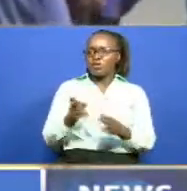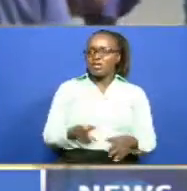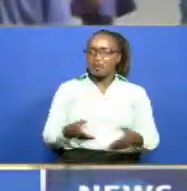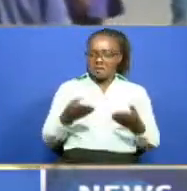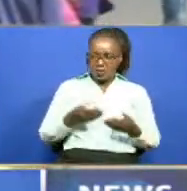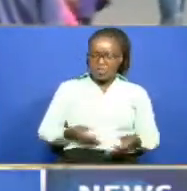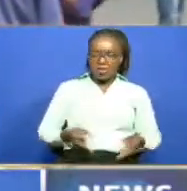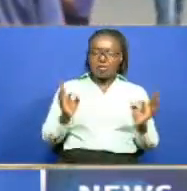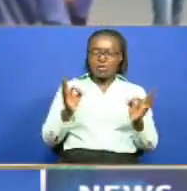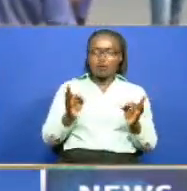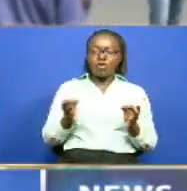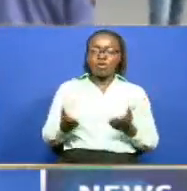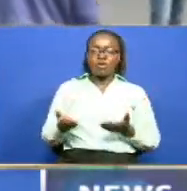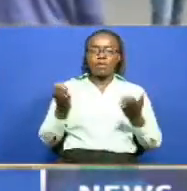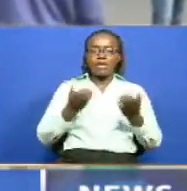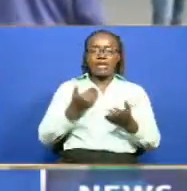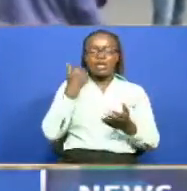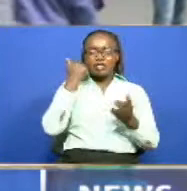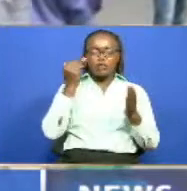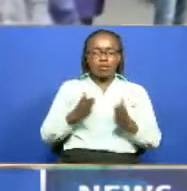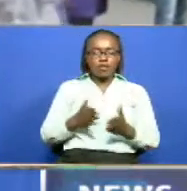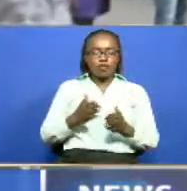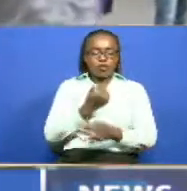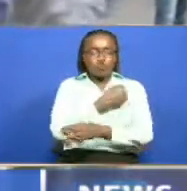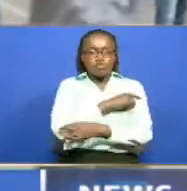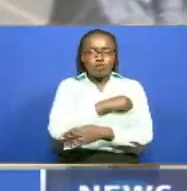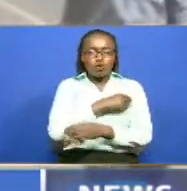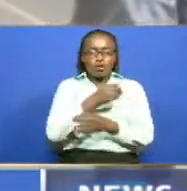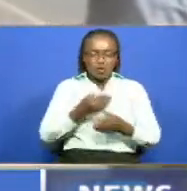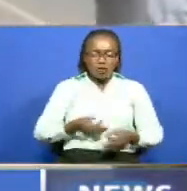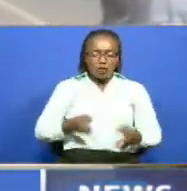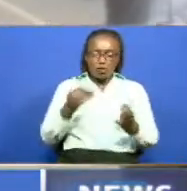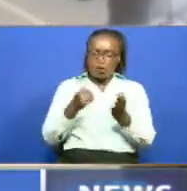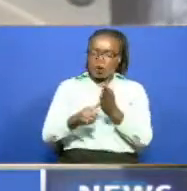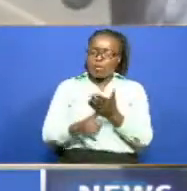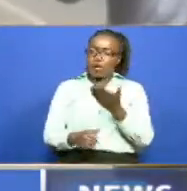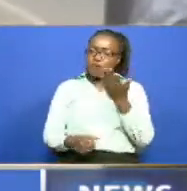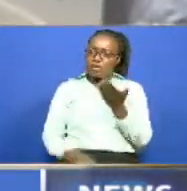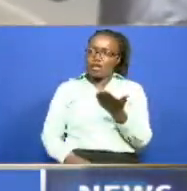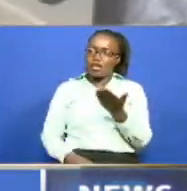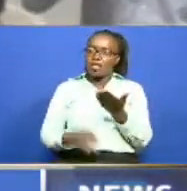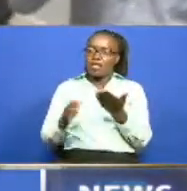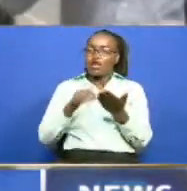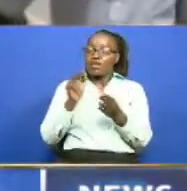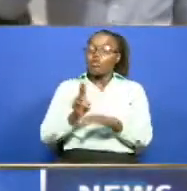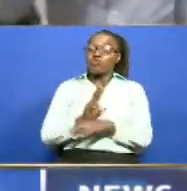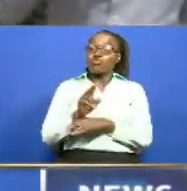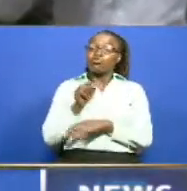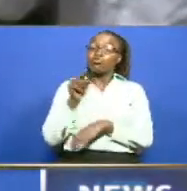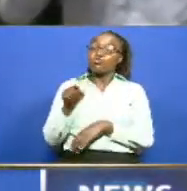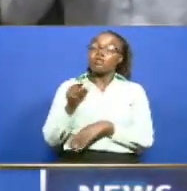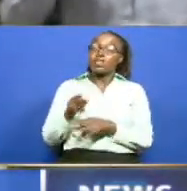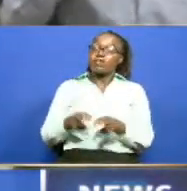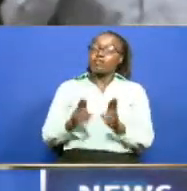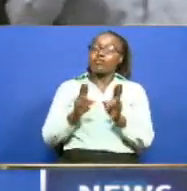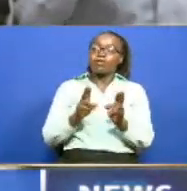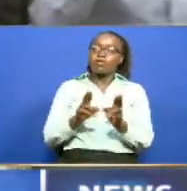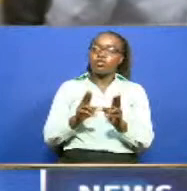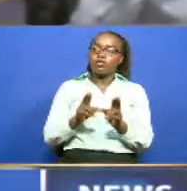ama anapeleka mgonjwa hospitali na hana hiyo pesa na ako na shida, hawezi pitia hapo. Kwa hivyo